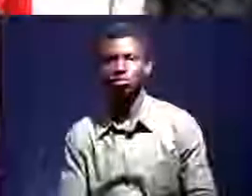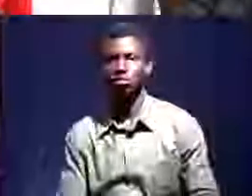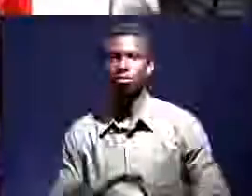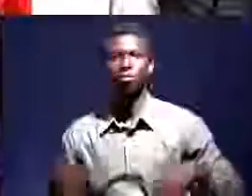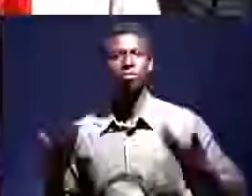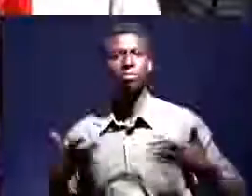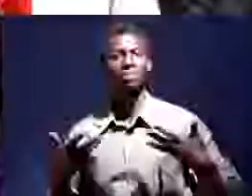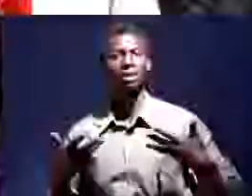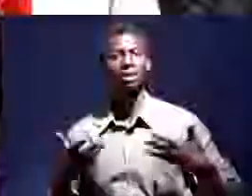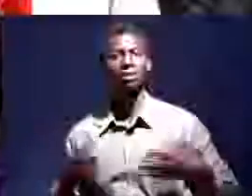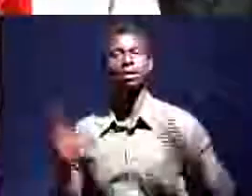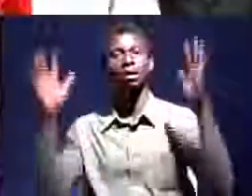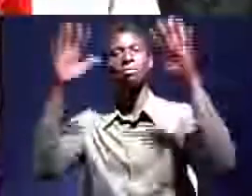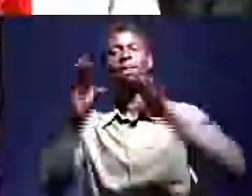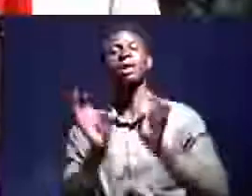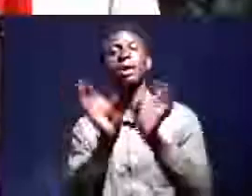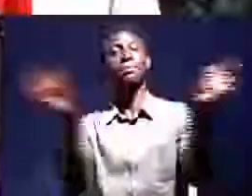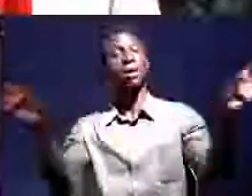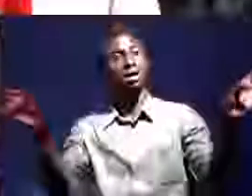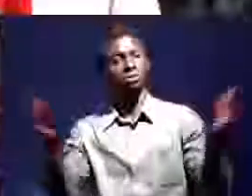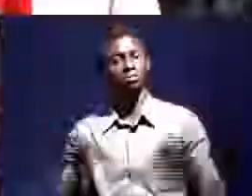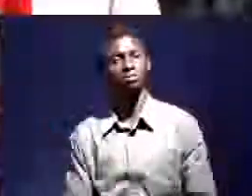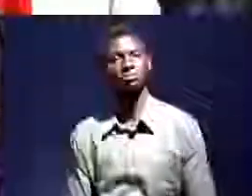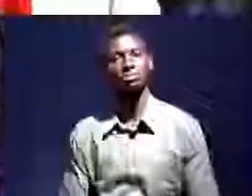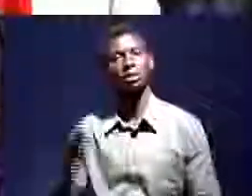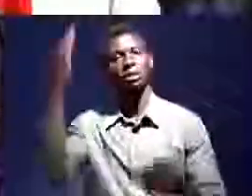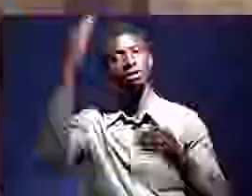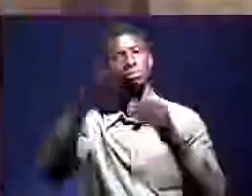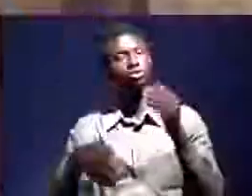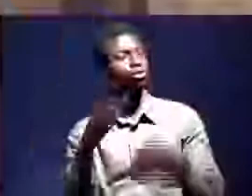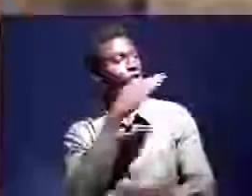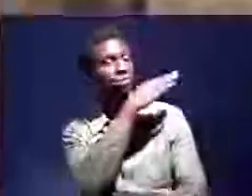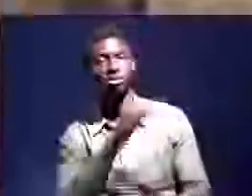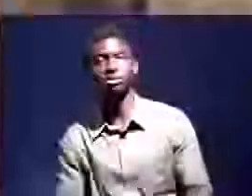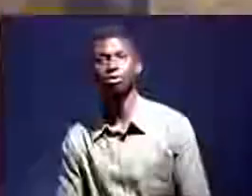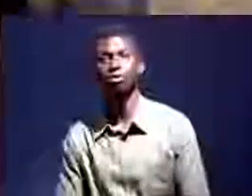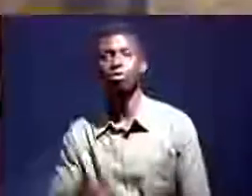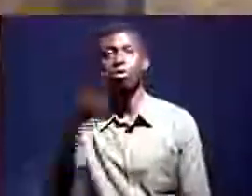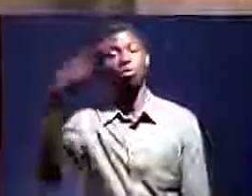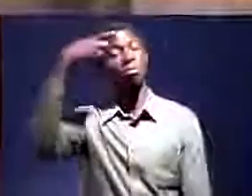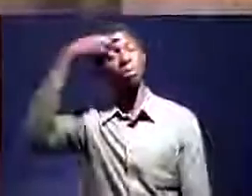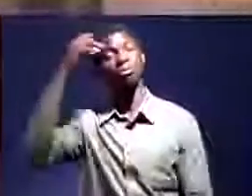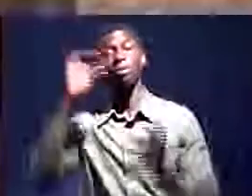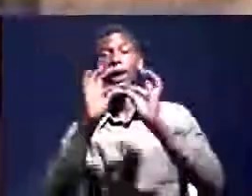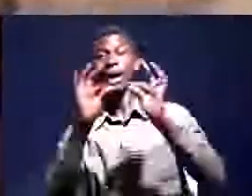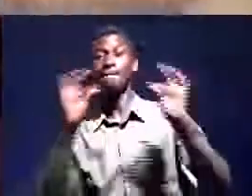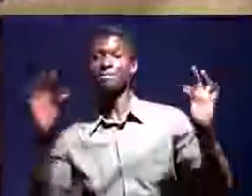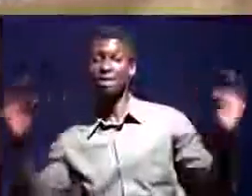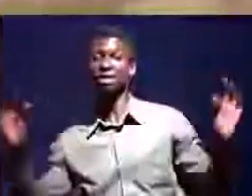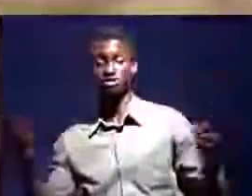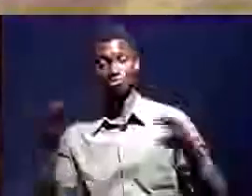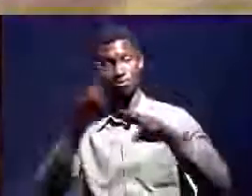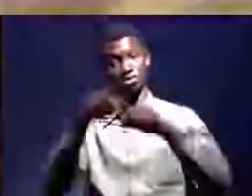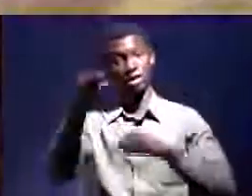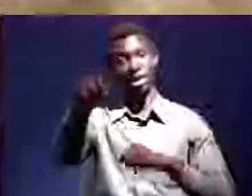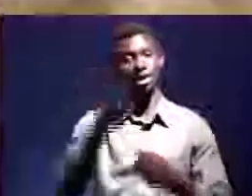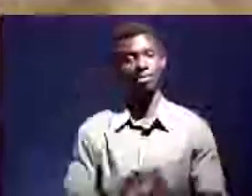end of the day. You've been faithful in staying. And because of